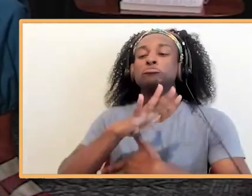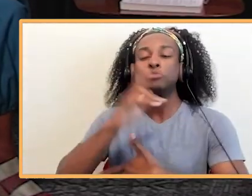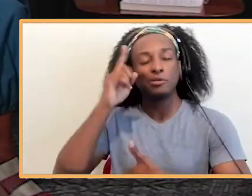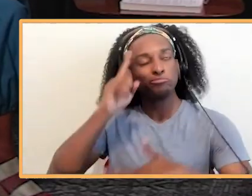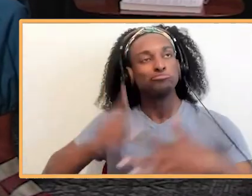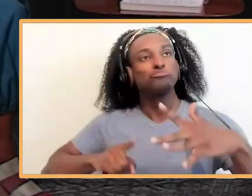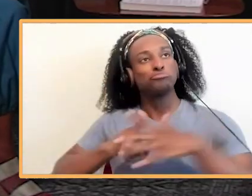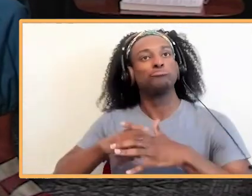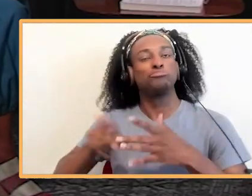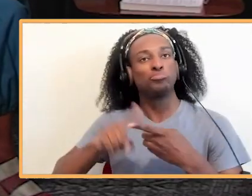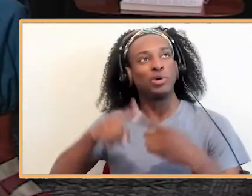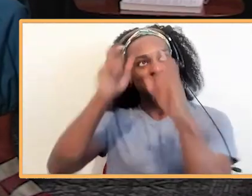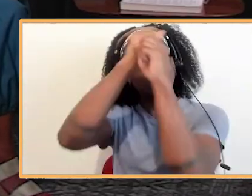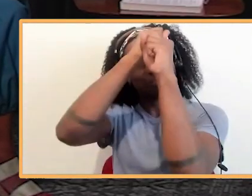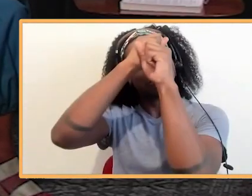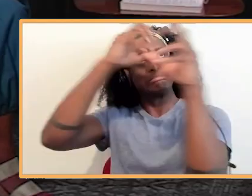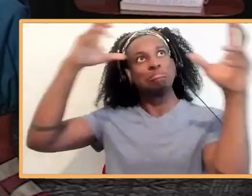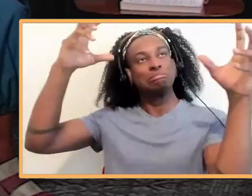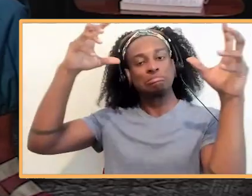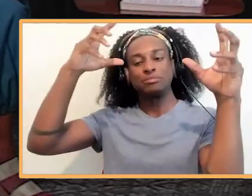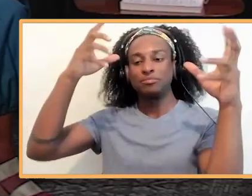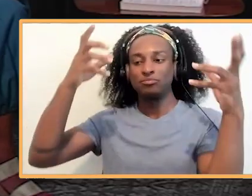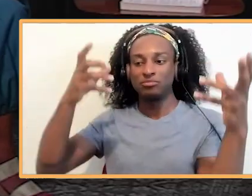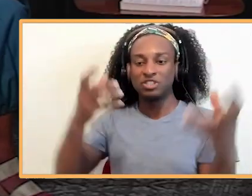characterization of the well-meaning liberal.